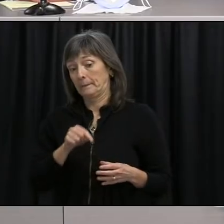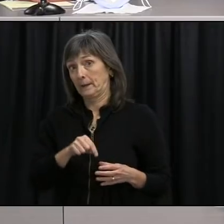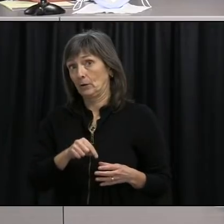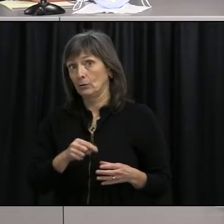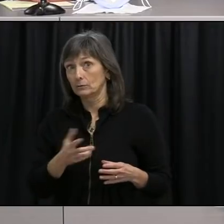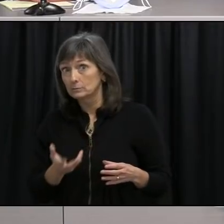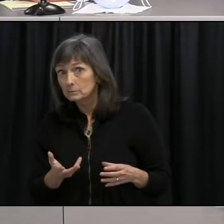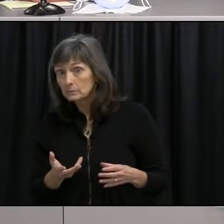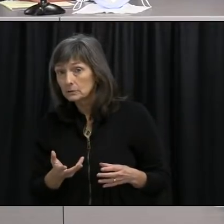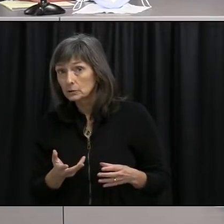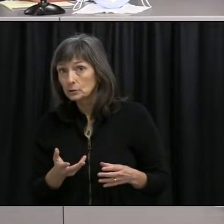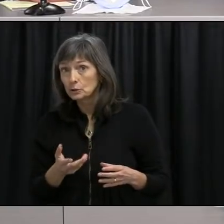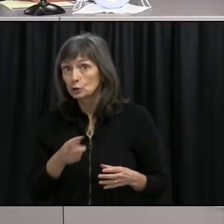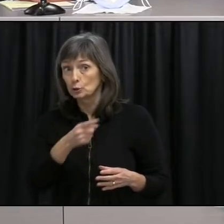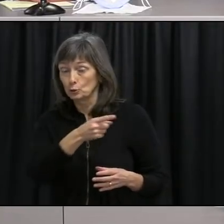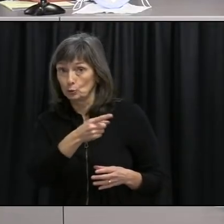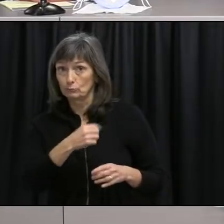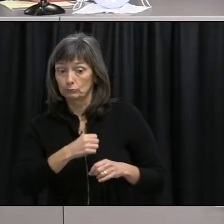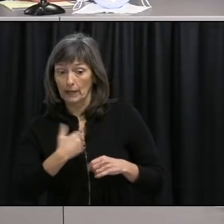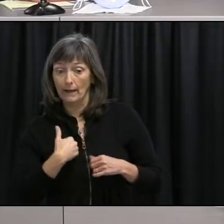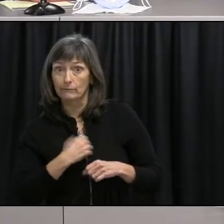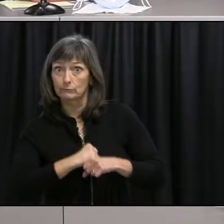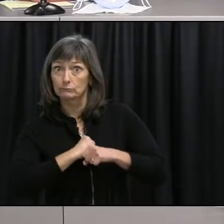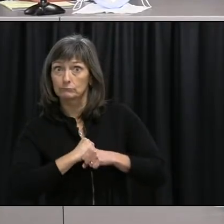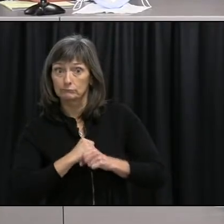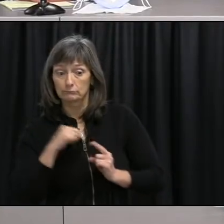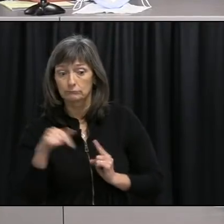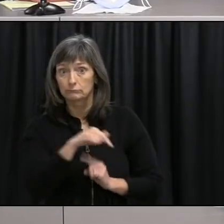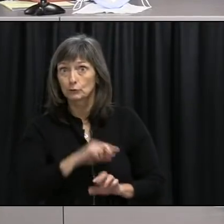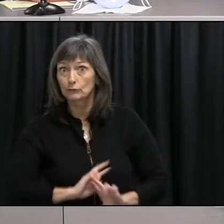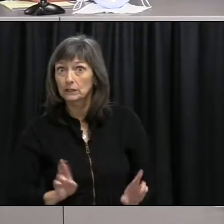have in place in Grand Bank?